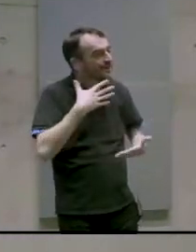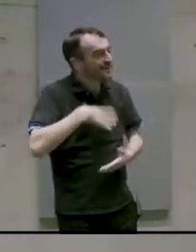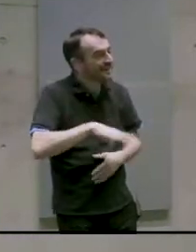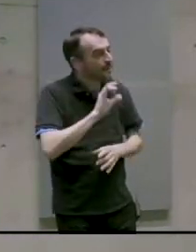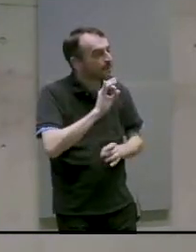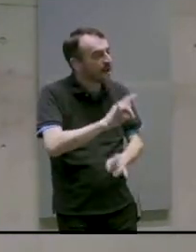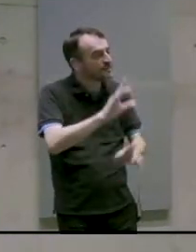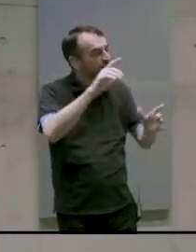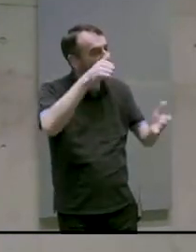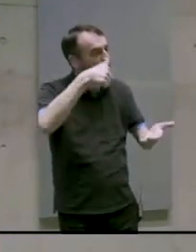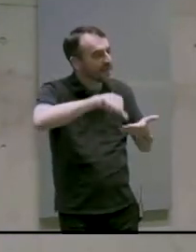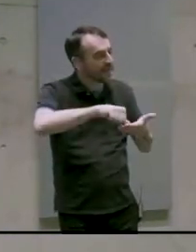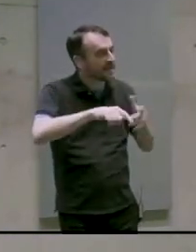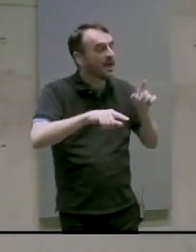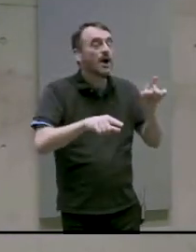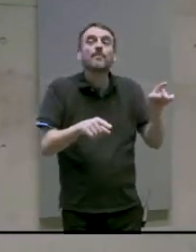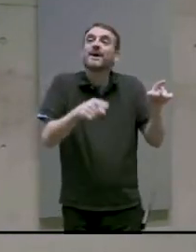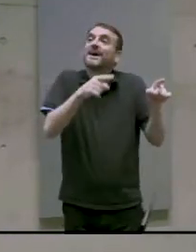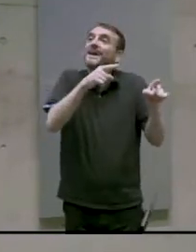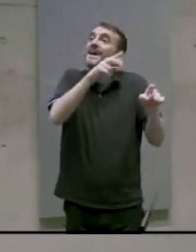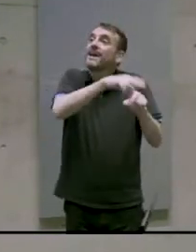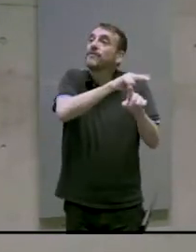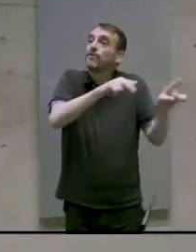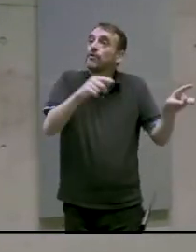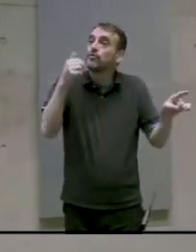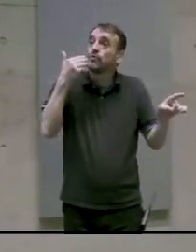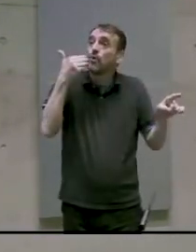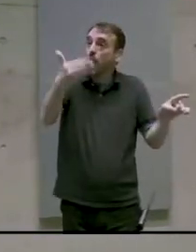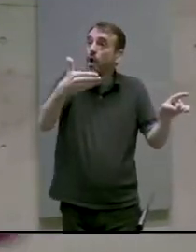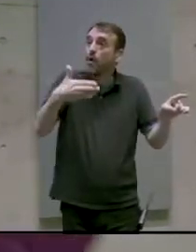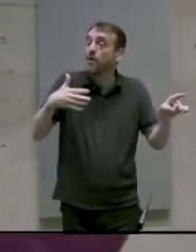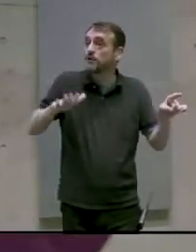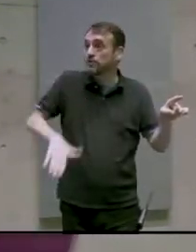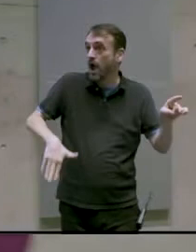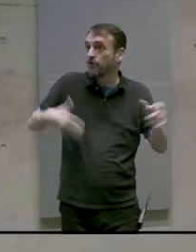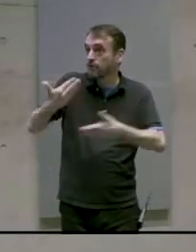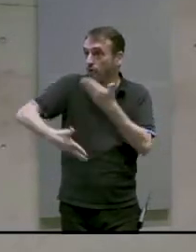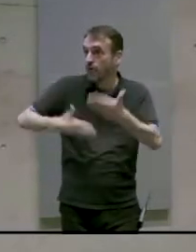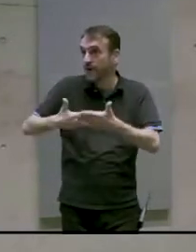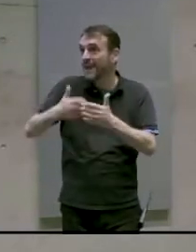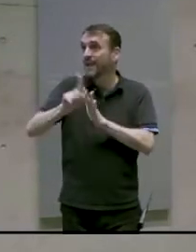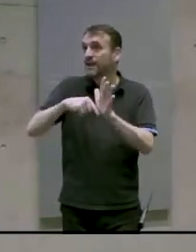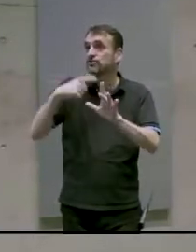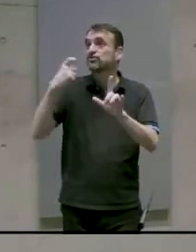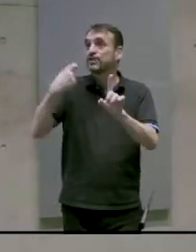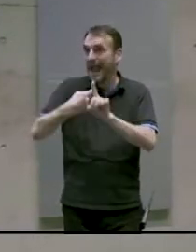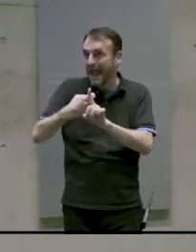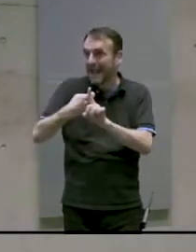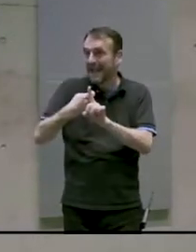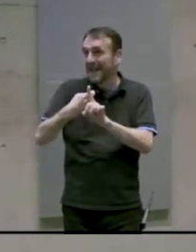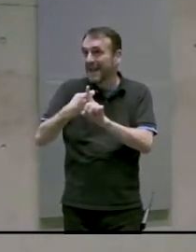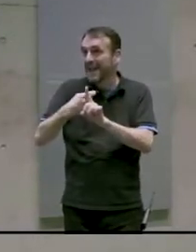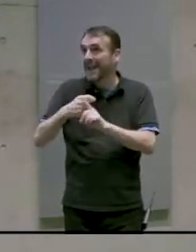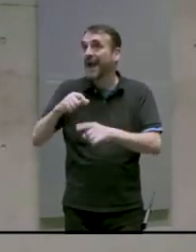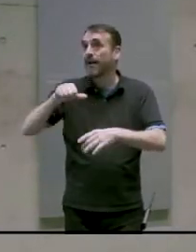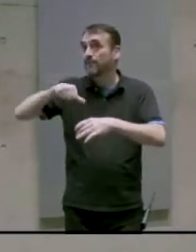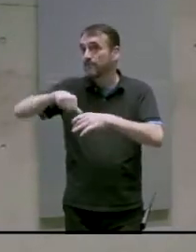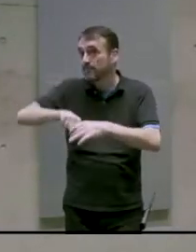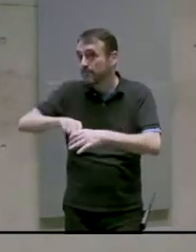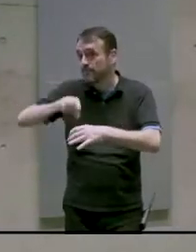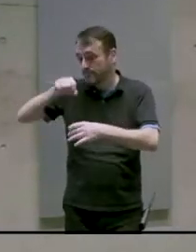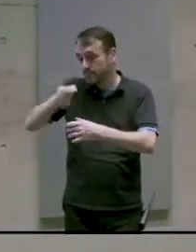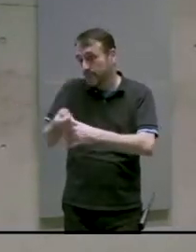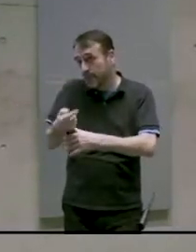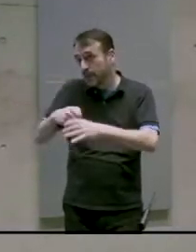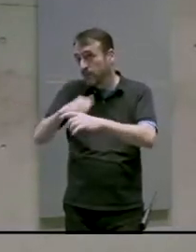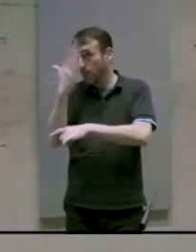but unless you know Jack and the Beanstalk, you might not have got it. Anyway, so we've learned lessons over the time. I'm going to go through some of